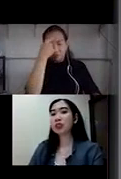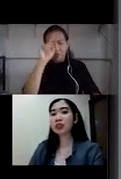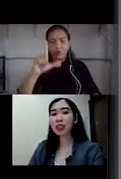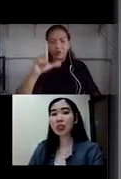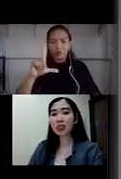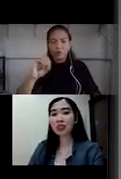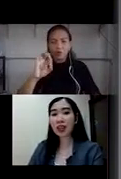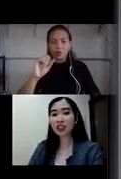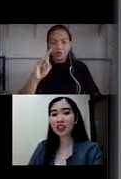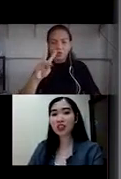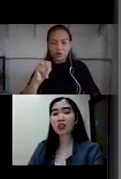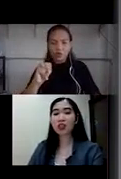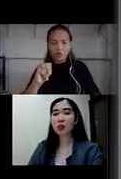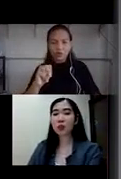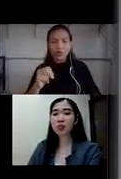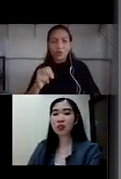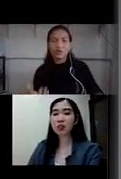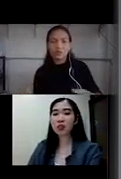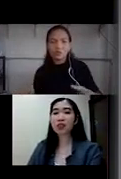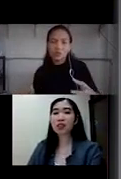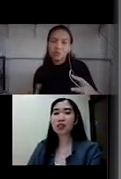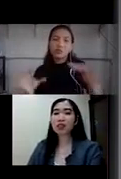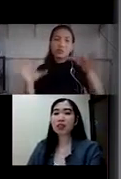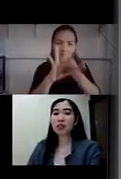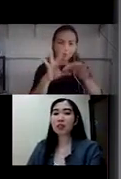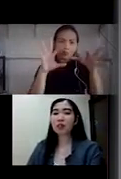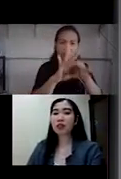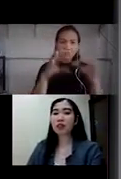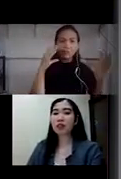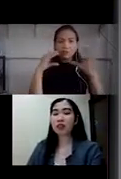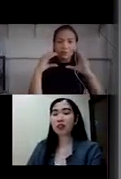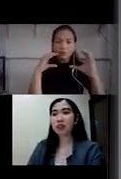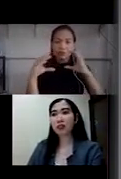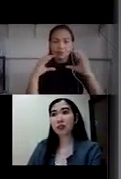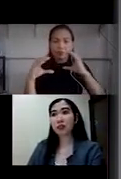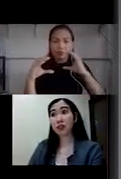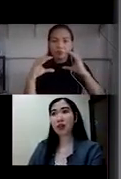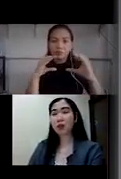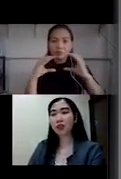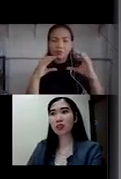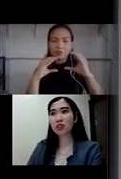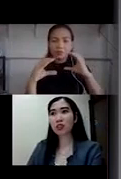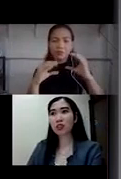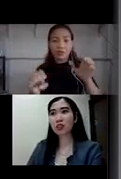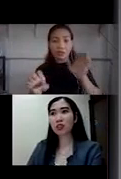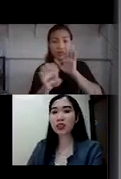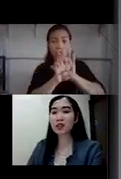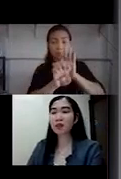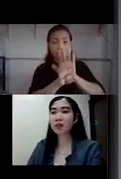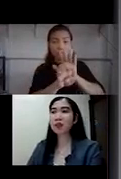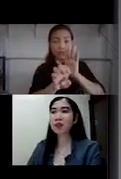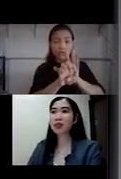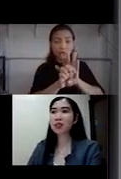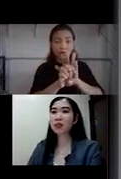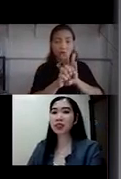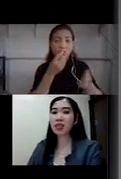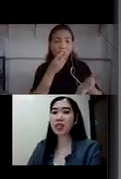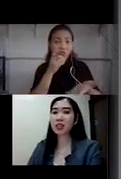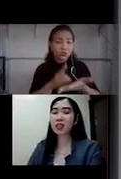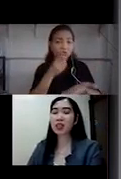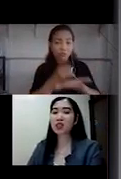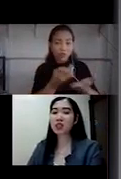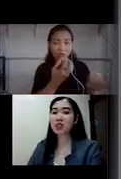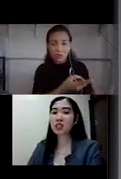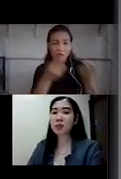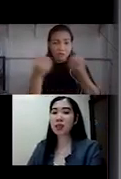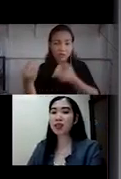To stay in touch or to communicate, for example, document delivery, for reference service then, we